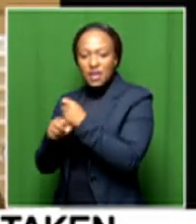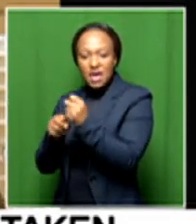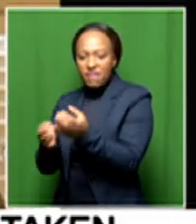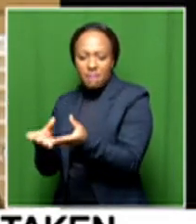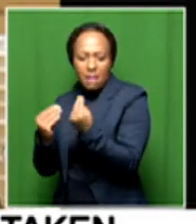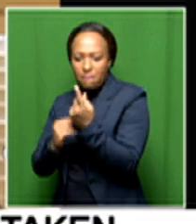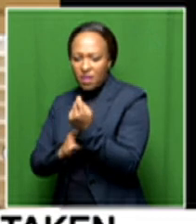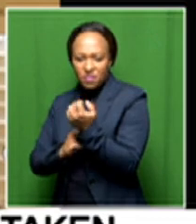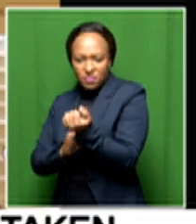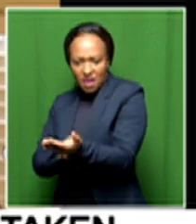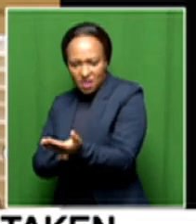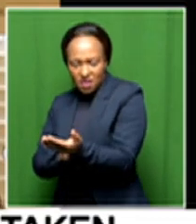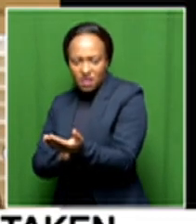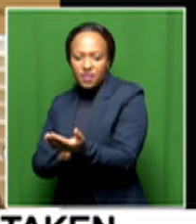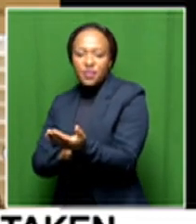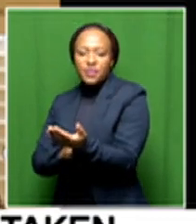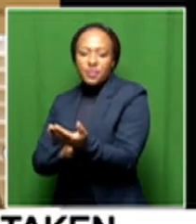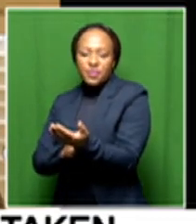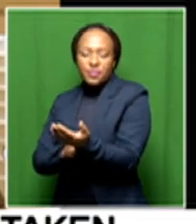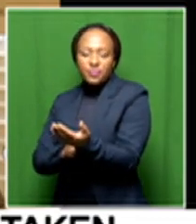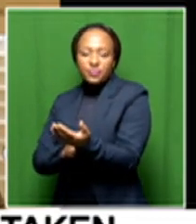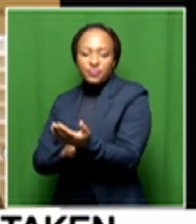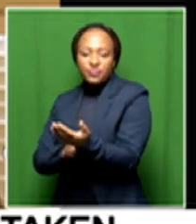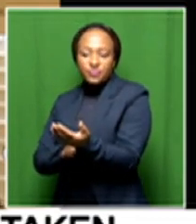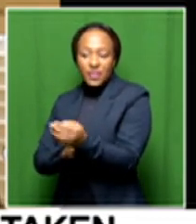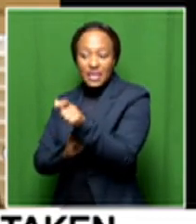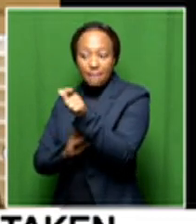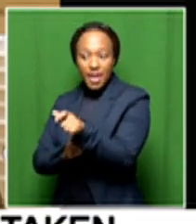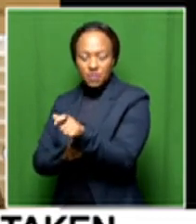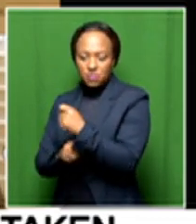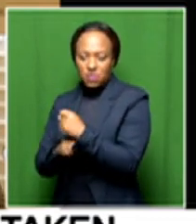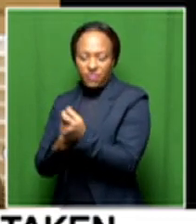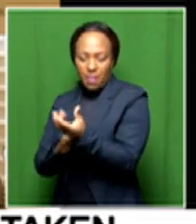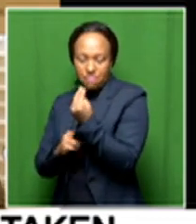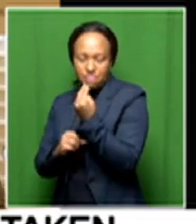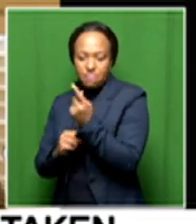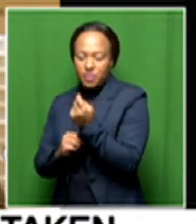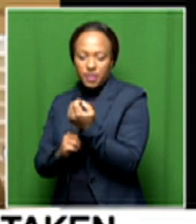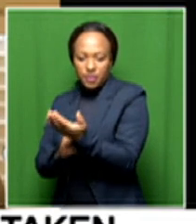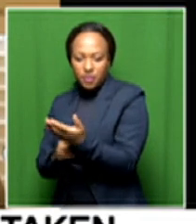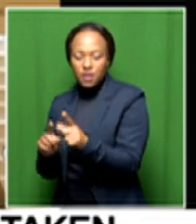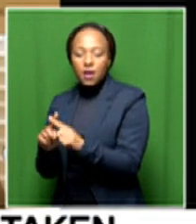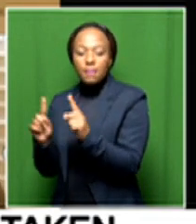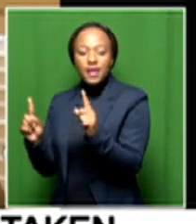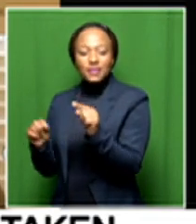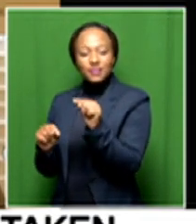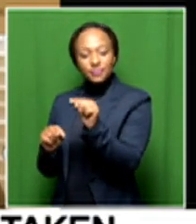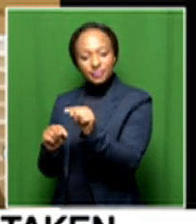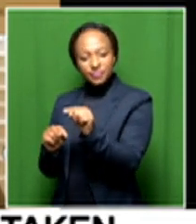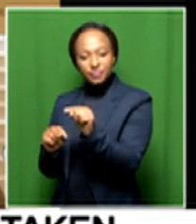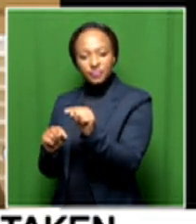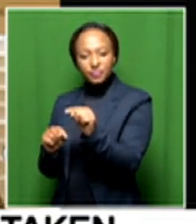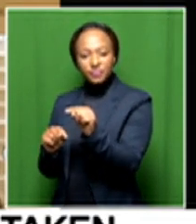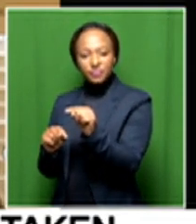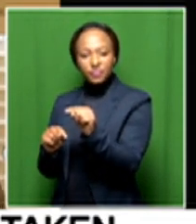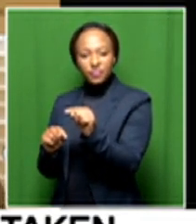tender. That's first part into it. That company didn't get. It's a matter of, in terms of now, when the